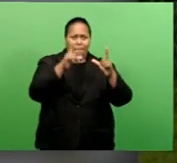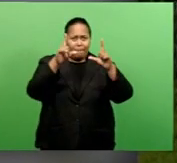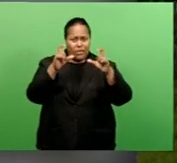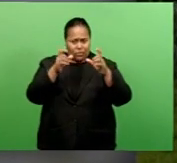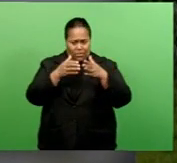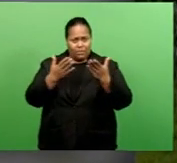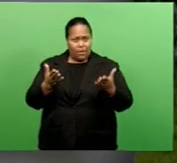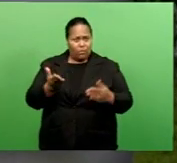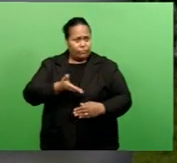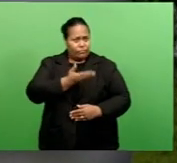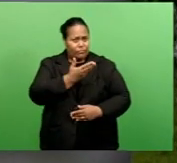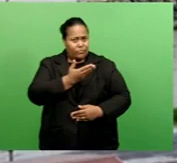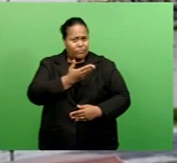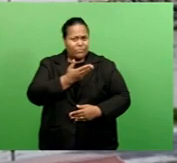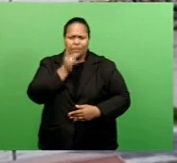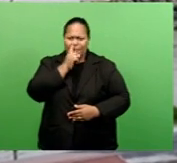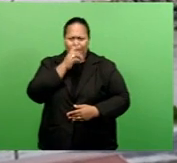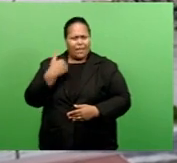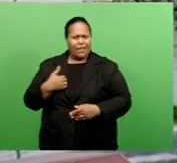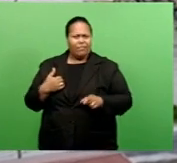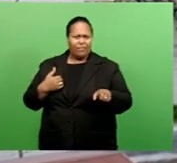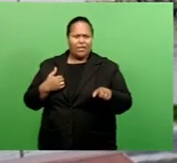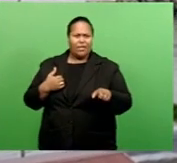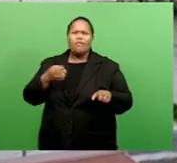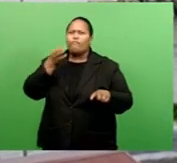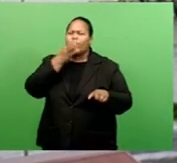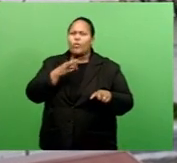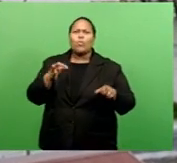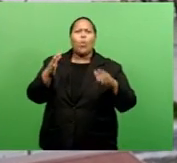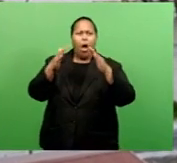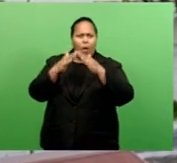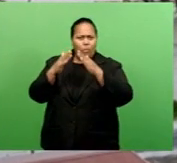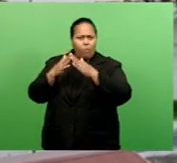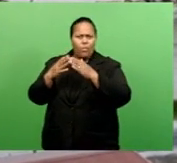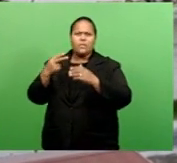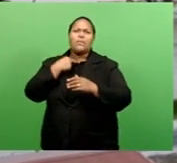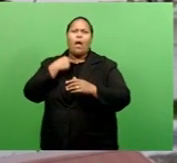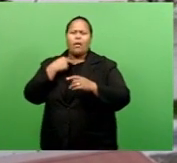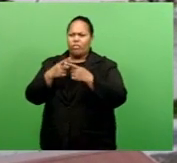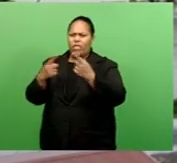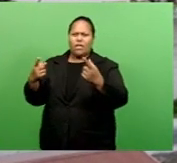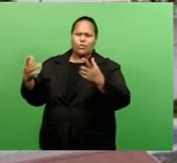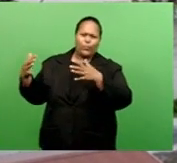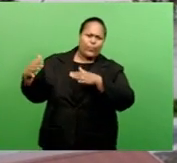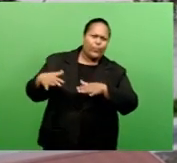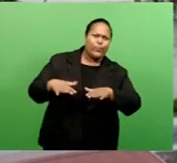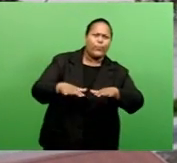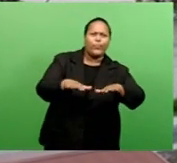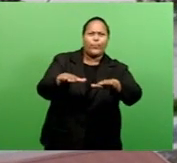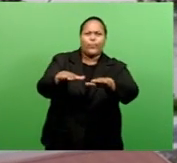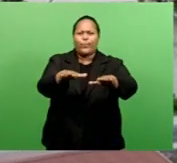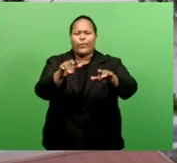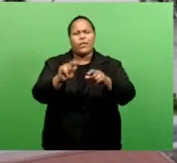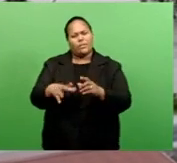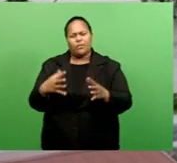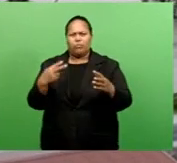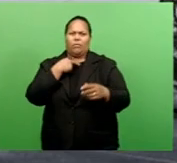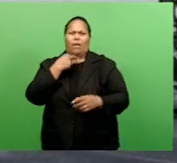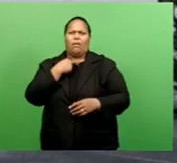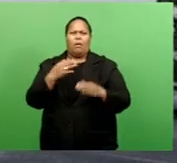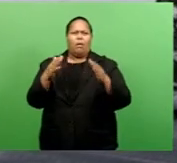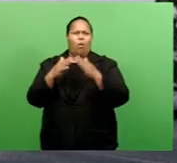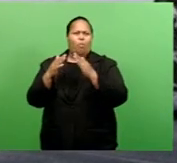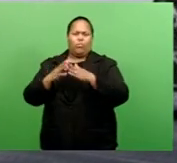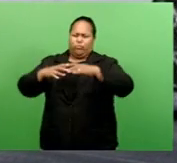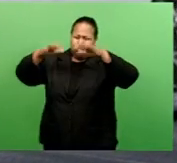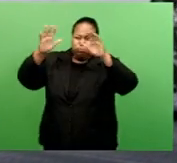in from residents show several homes inundated with debris as strong winds and heavy rain pelted the area throughout the